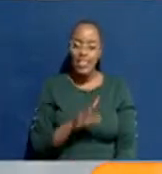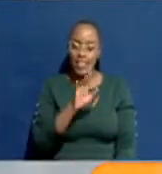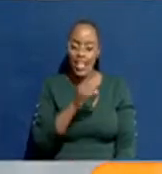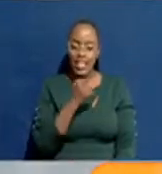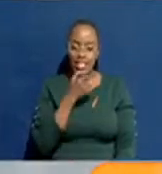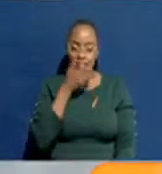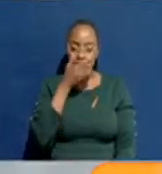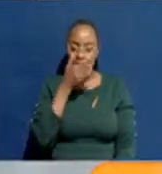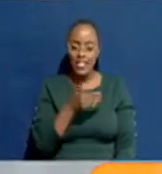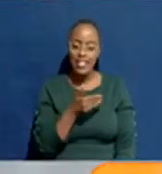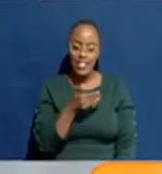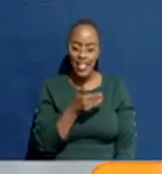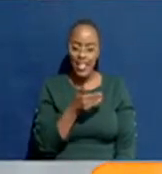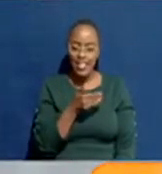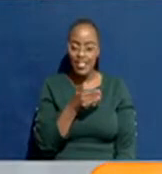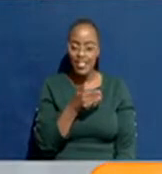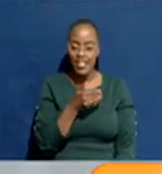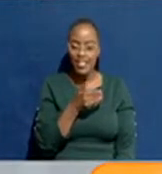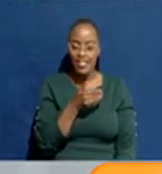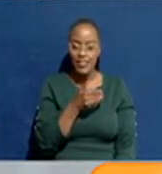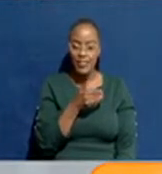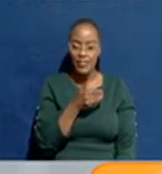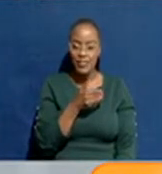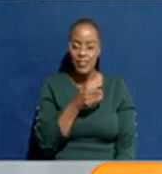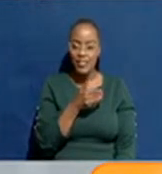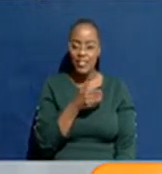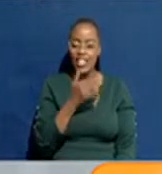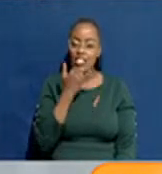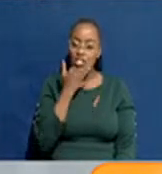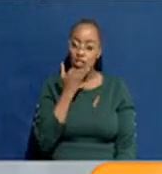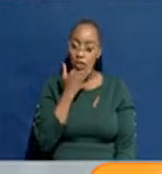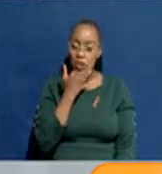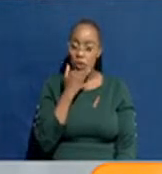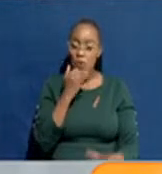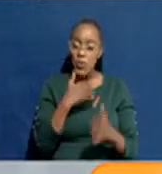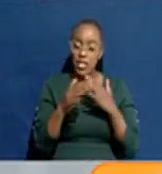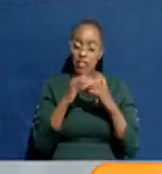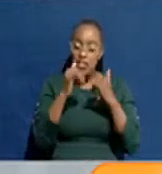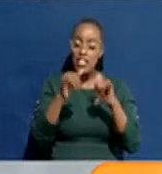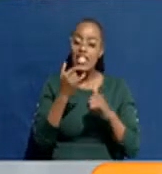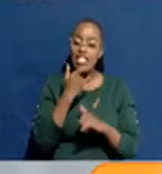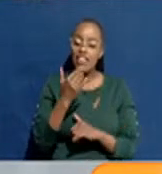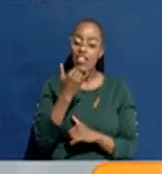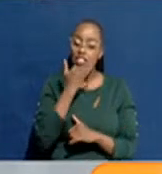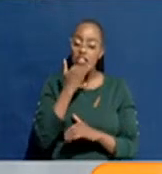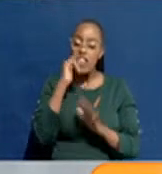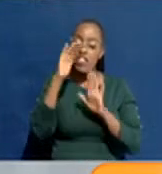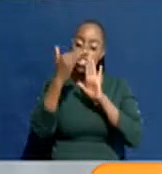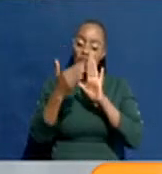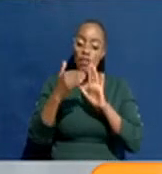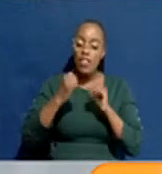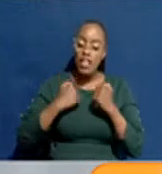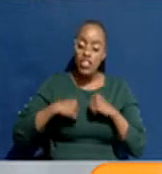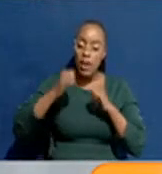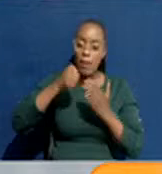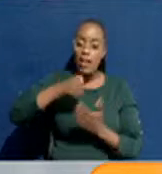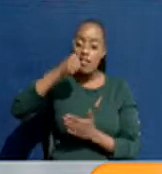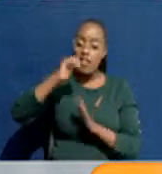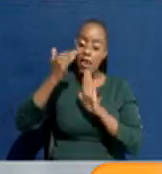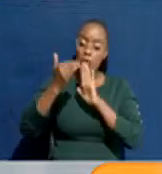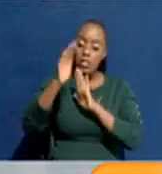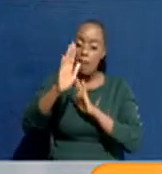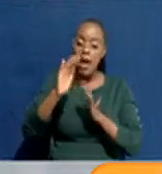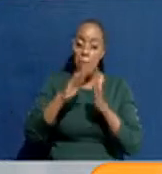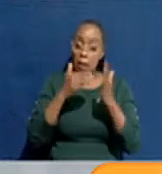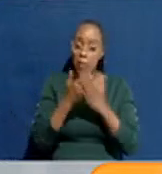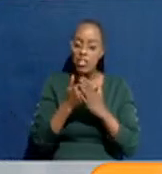I think it would be right to say it is wrong. It is wrong. The approach the chairman of the budget committee is